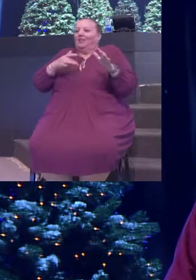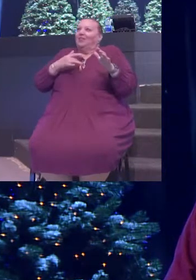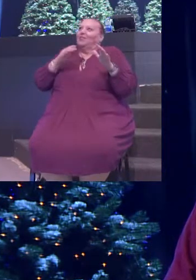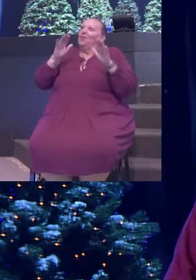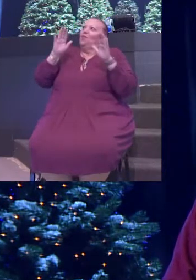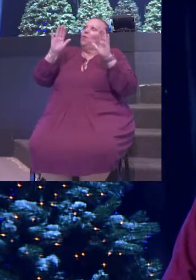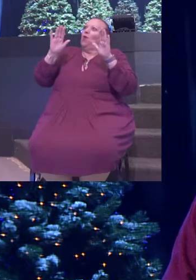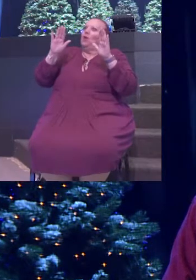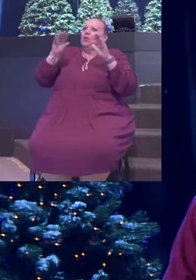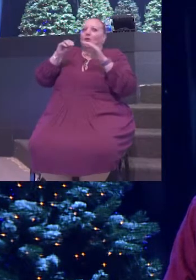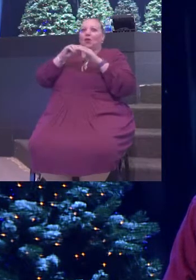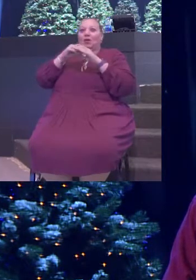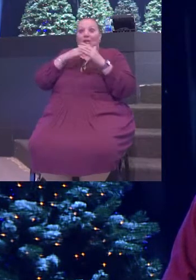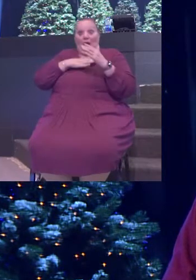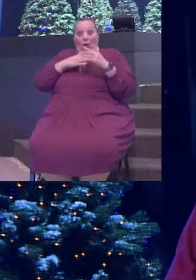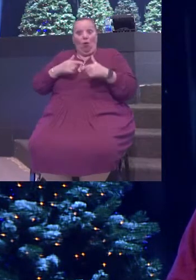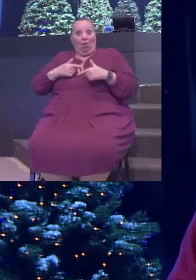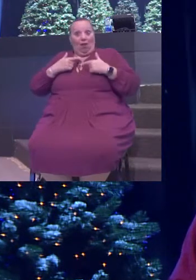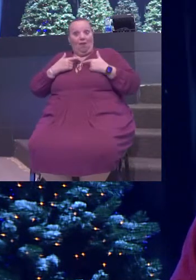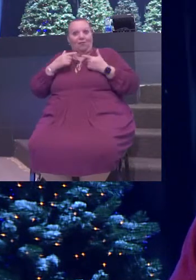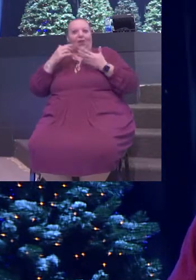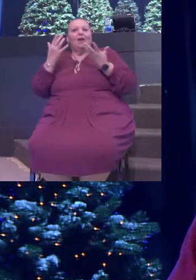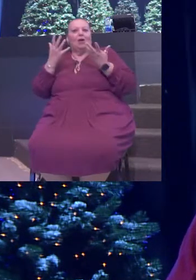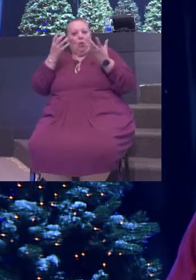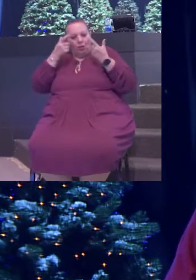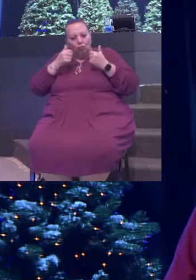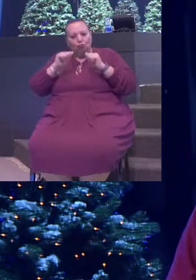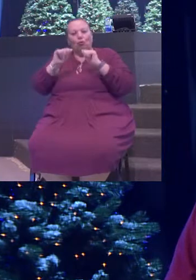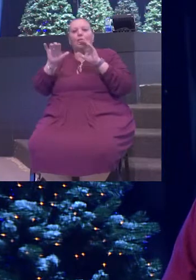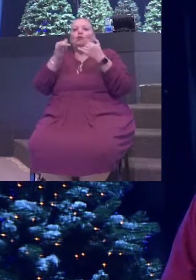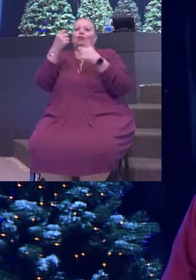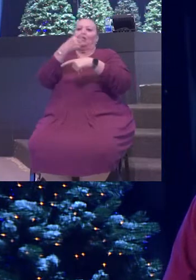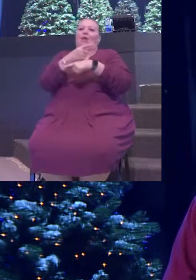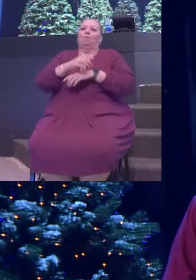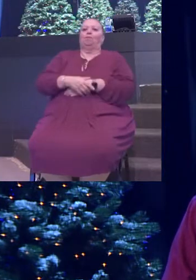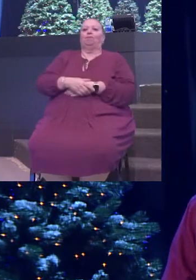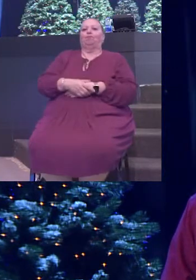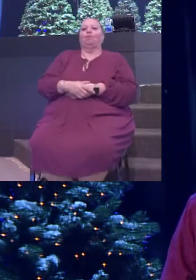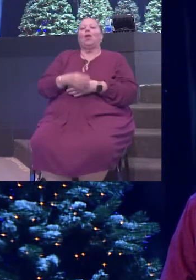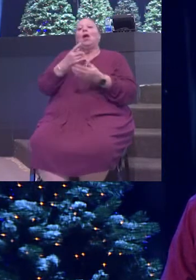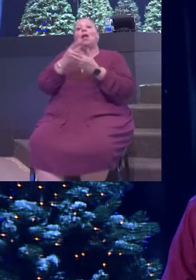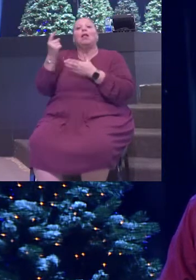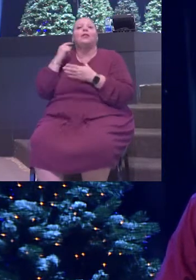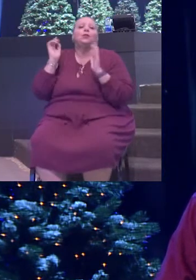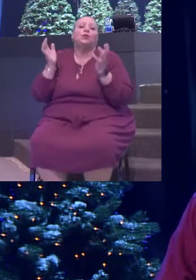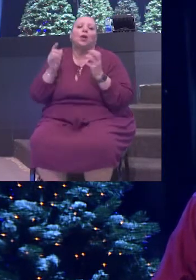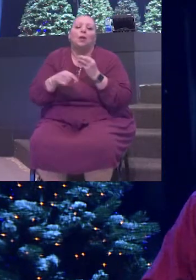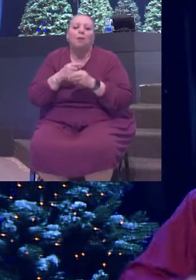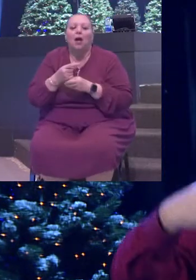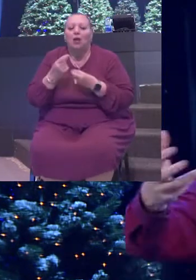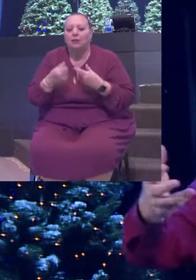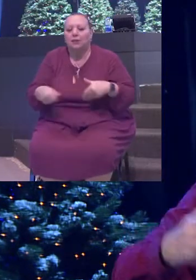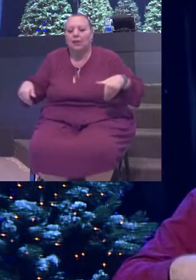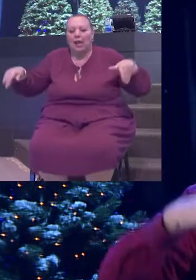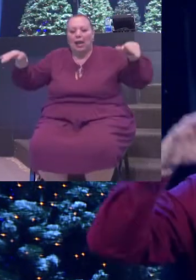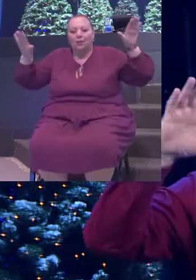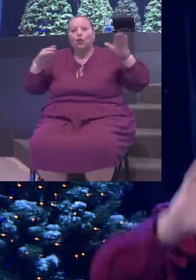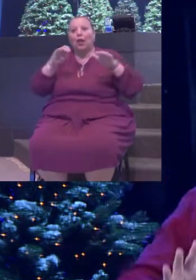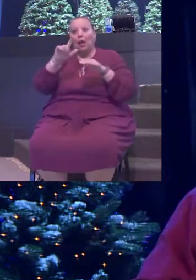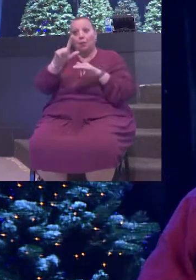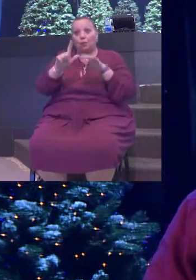wonder in our own lives. And so that's what I'd like to try to accomplish today. Now, last week, we talked about how the angel Gabriel appeared to